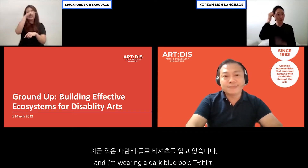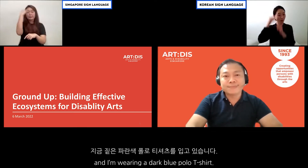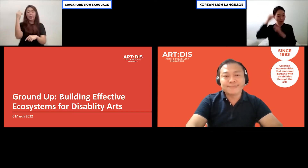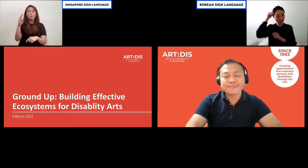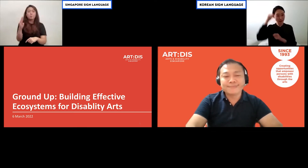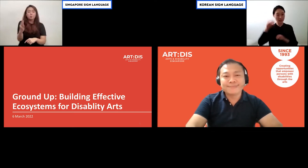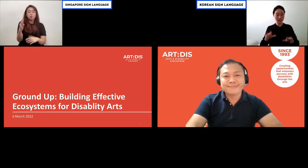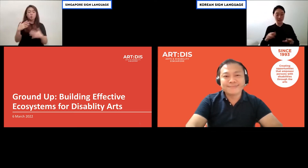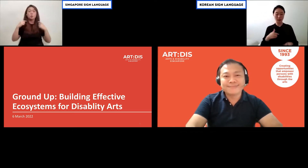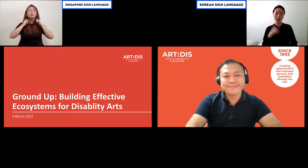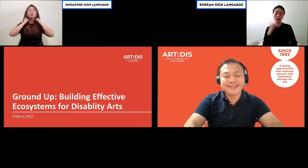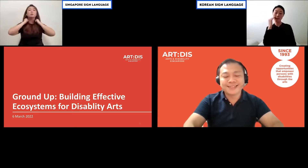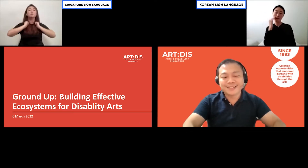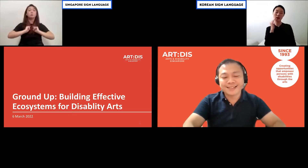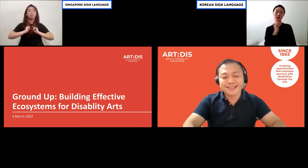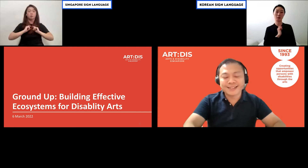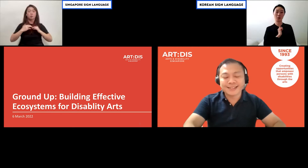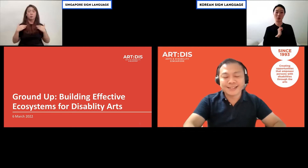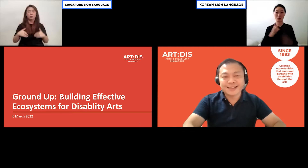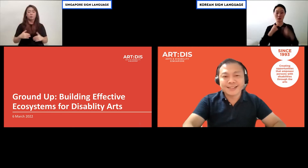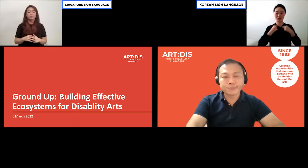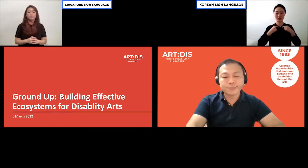t-shirt.